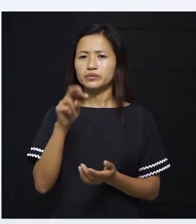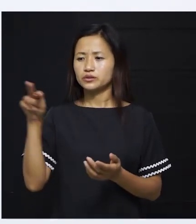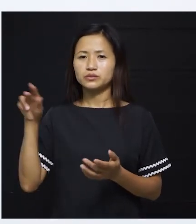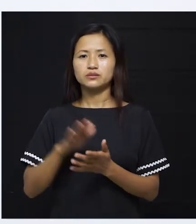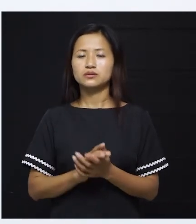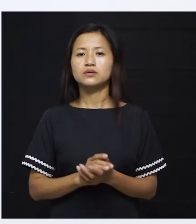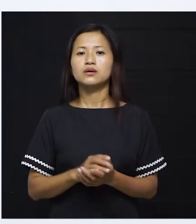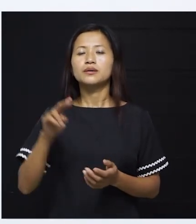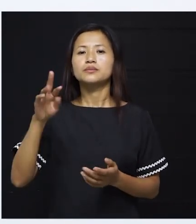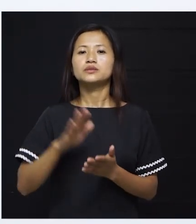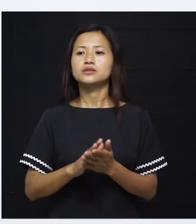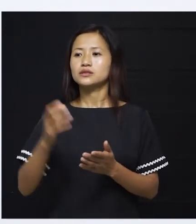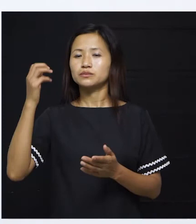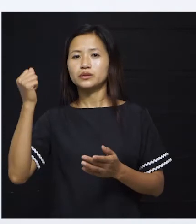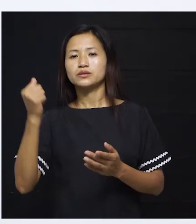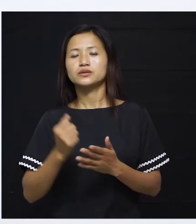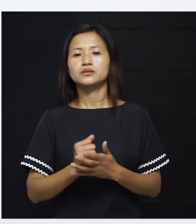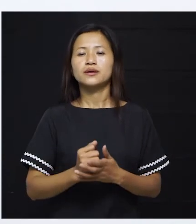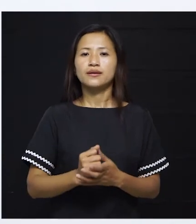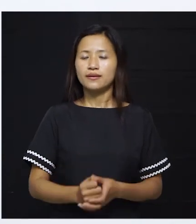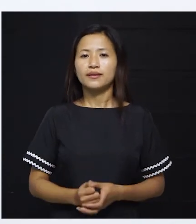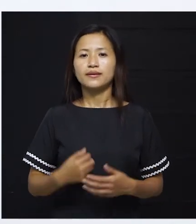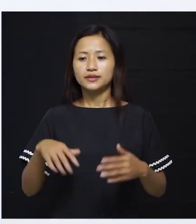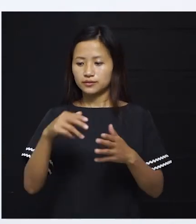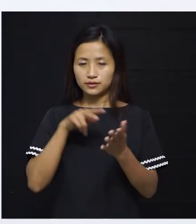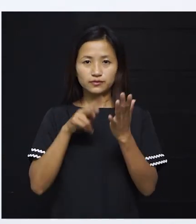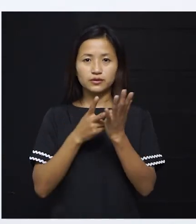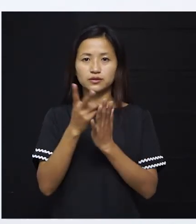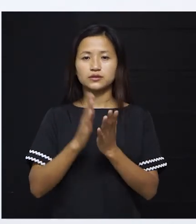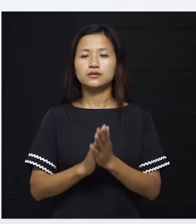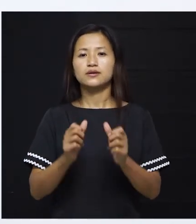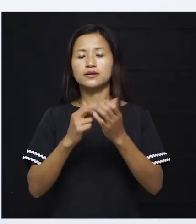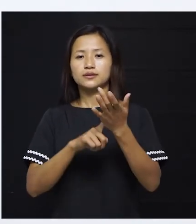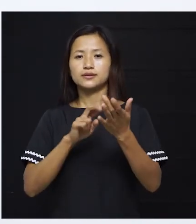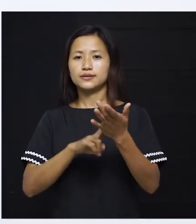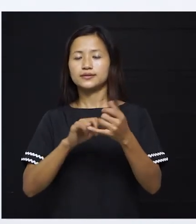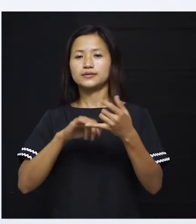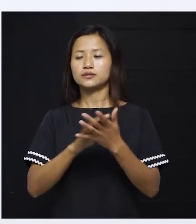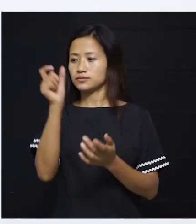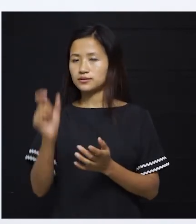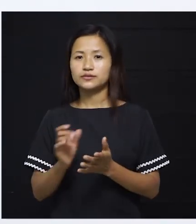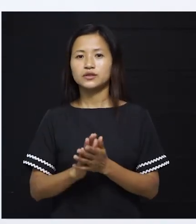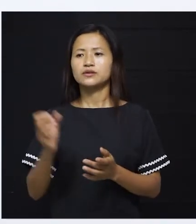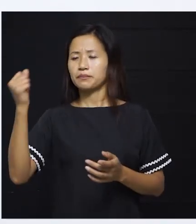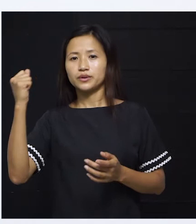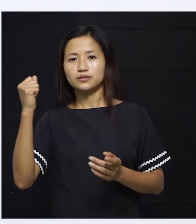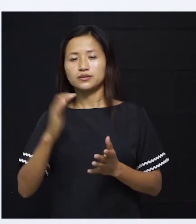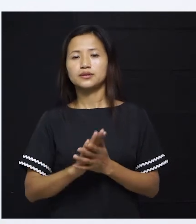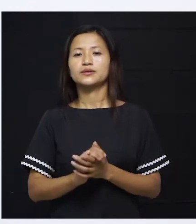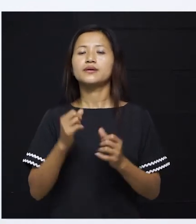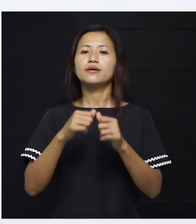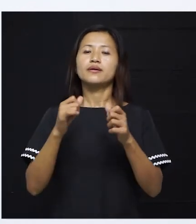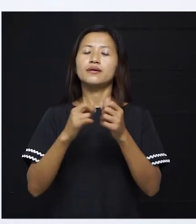people with pierced ear. And we can also see that in the villages, some of our ancestors have pierced ears, right? So it is